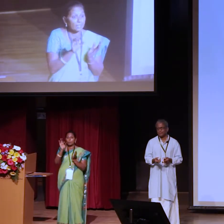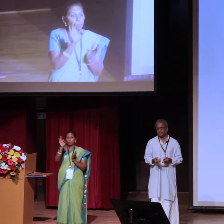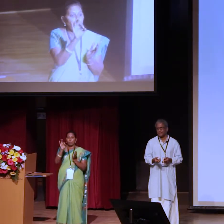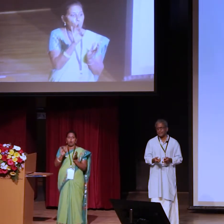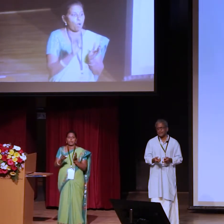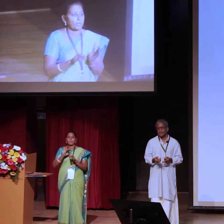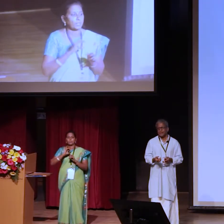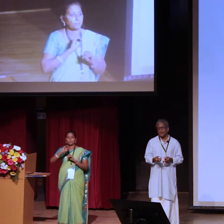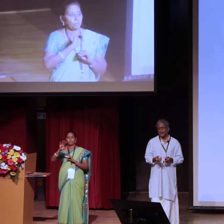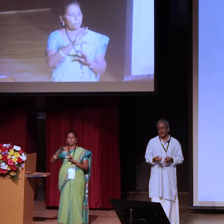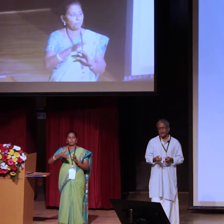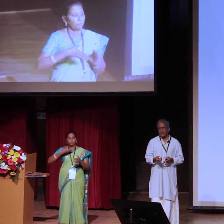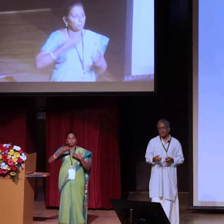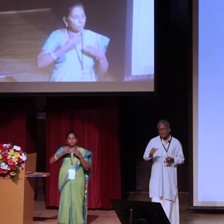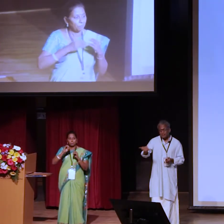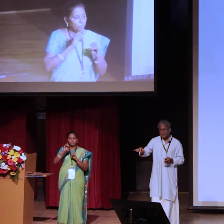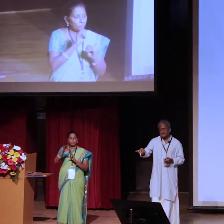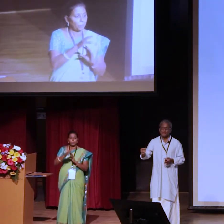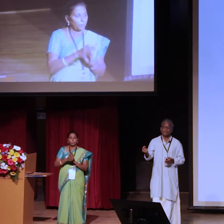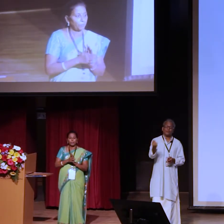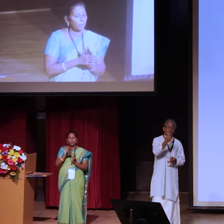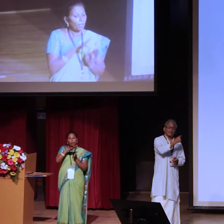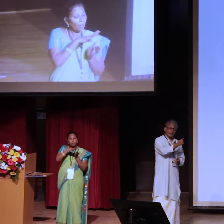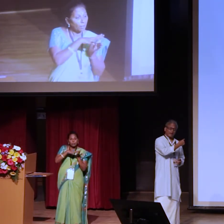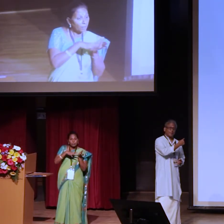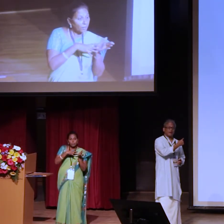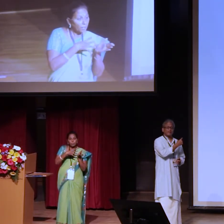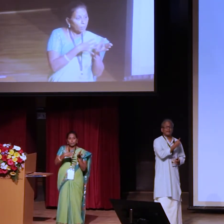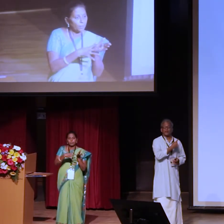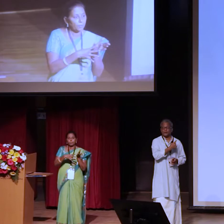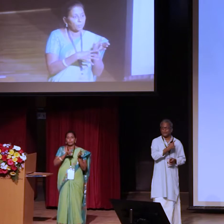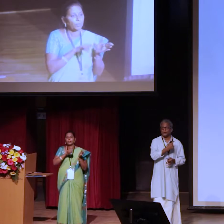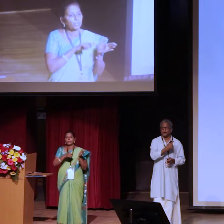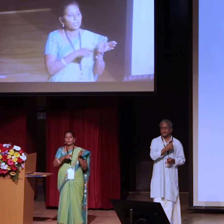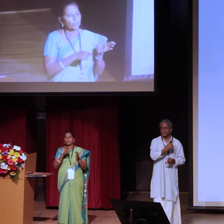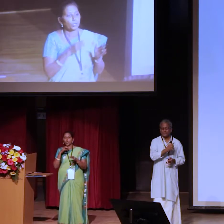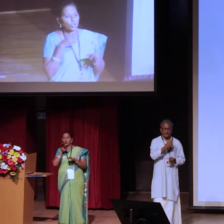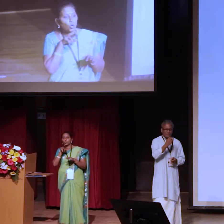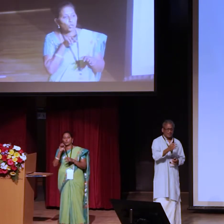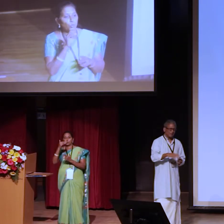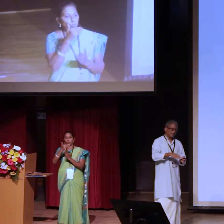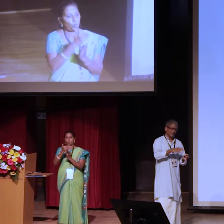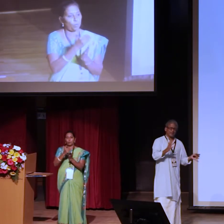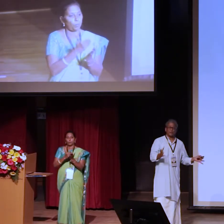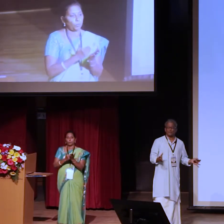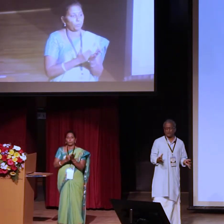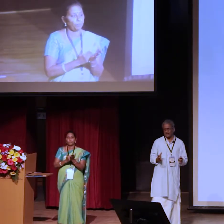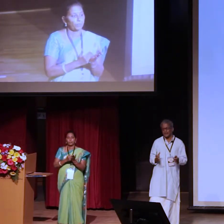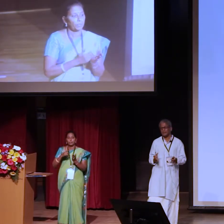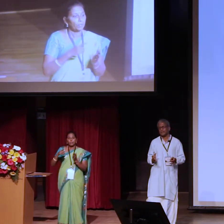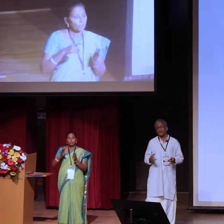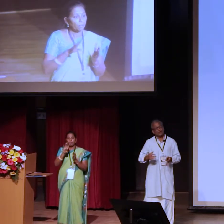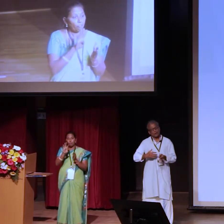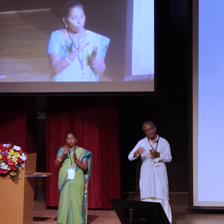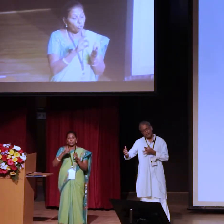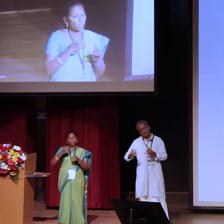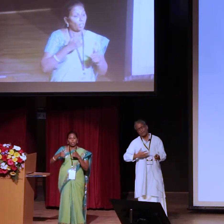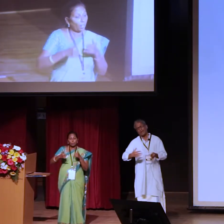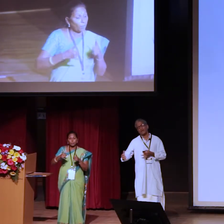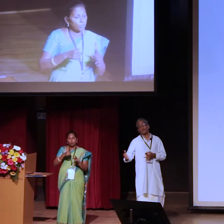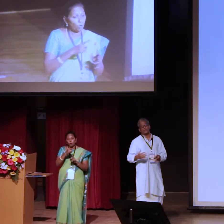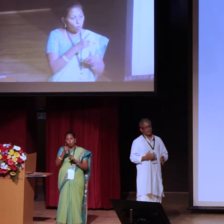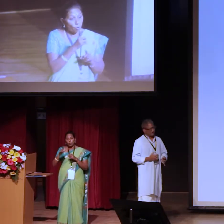imparts. And tabulate them using the KLI matrix that I talked to you about. So for every game, we created about 40 games,